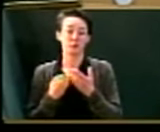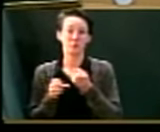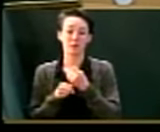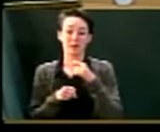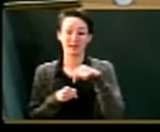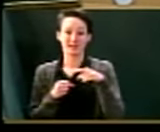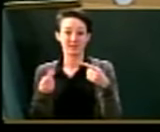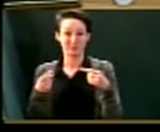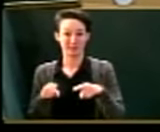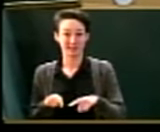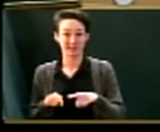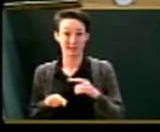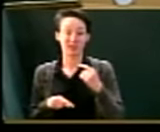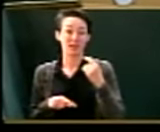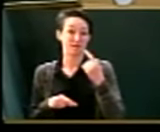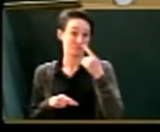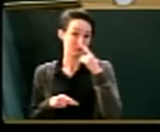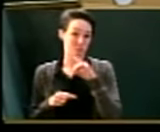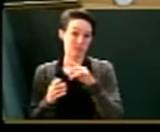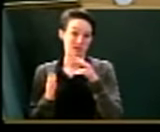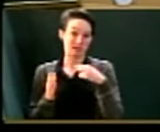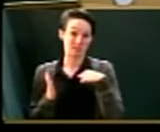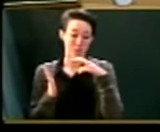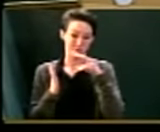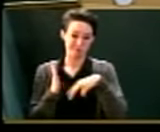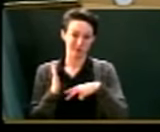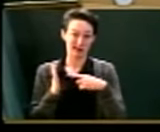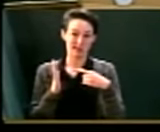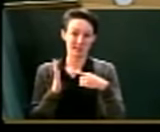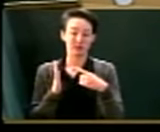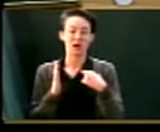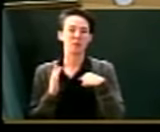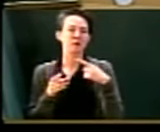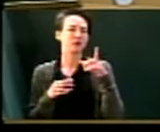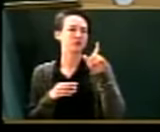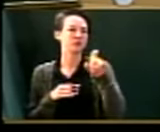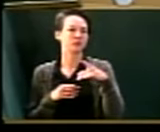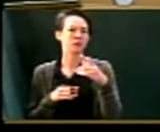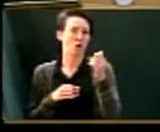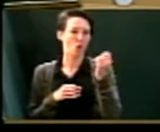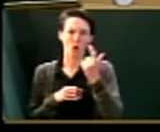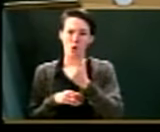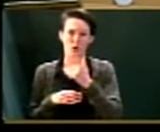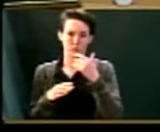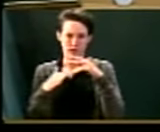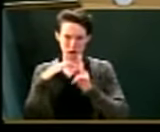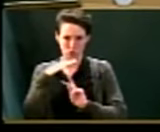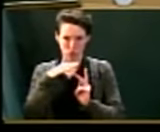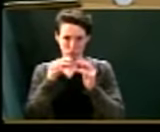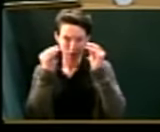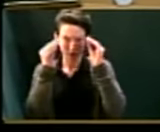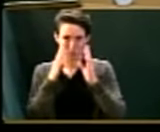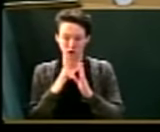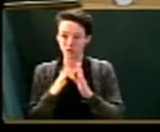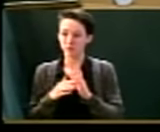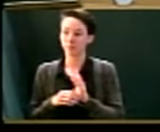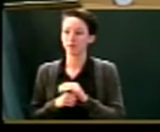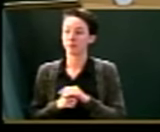If I could just read this, and let me ask you, did this go out to all kindergarten teachers?